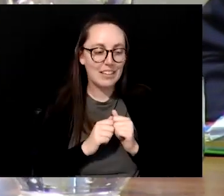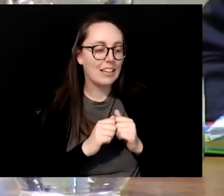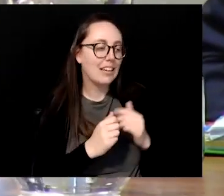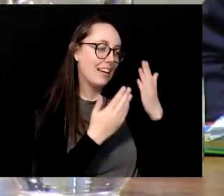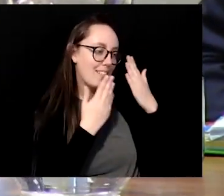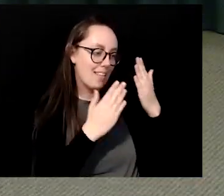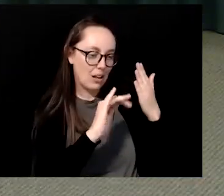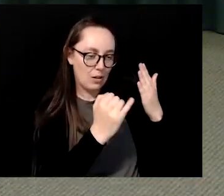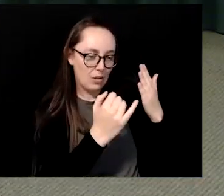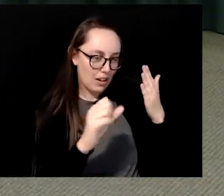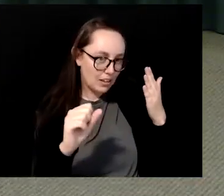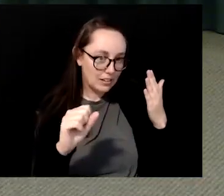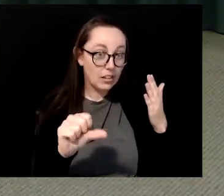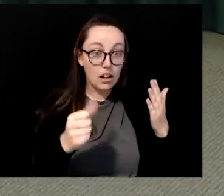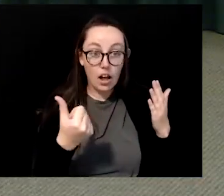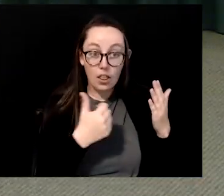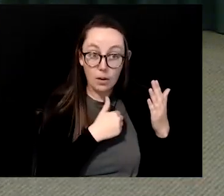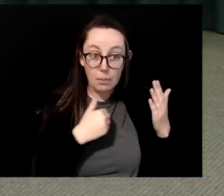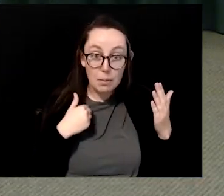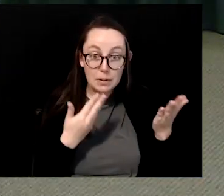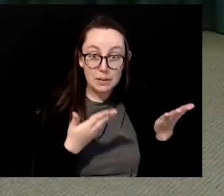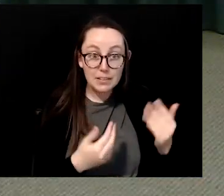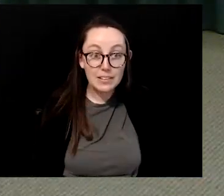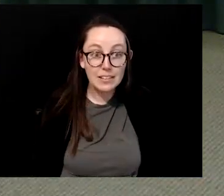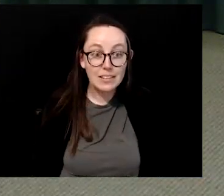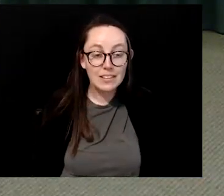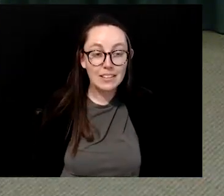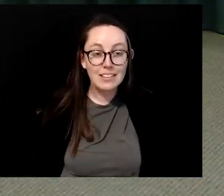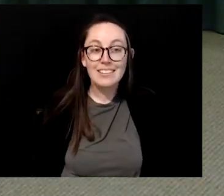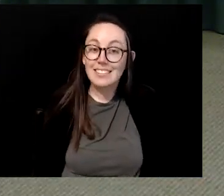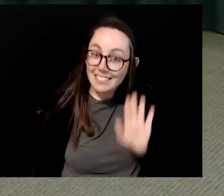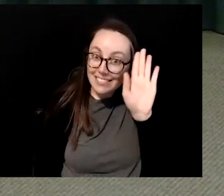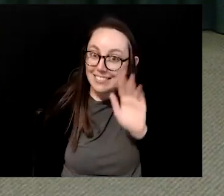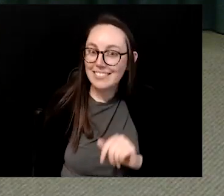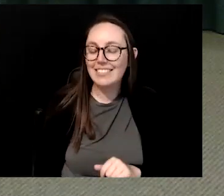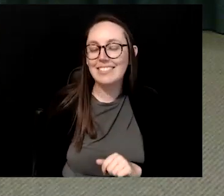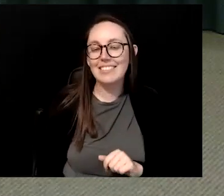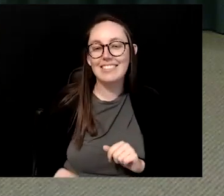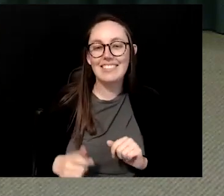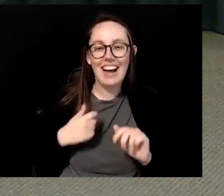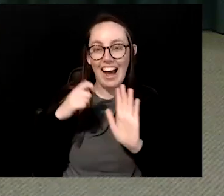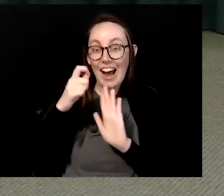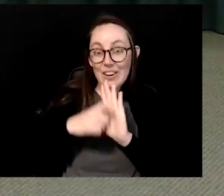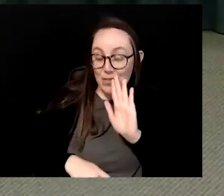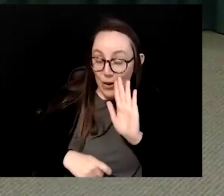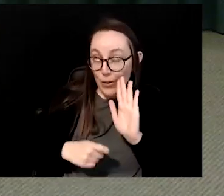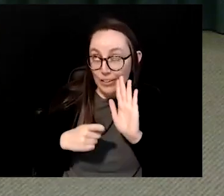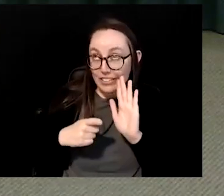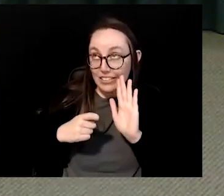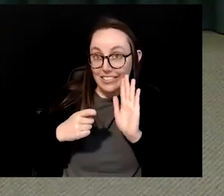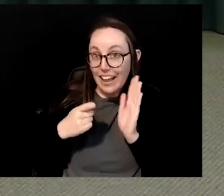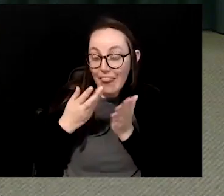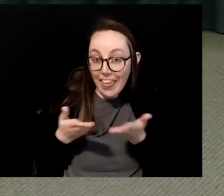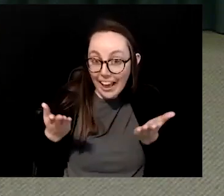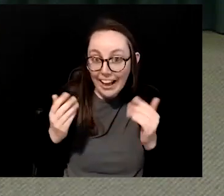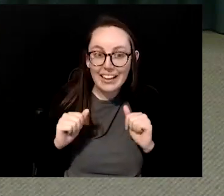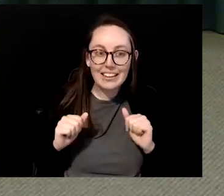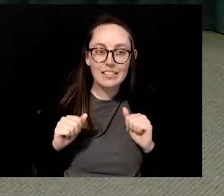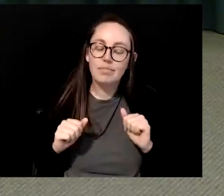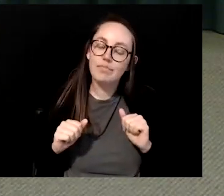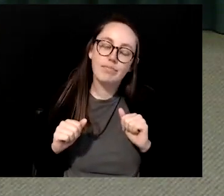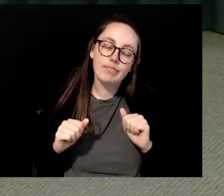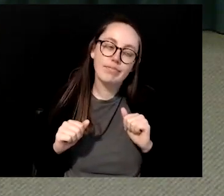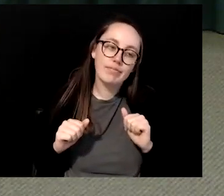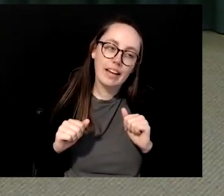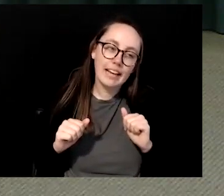other board members uh I did Yeah Tim did write a thing and uh not as good as justice